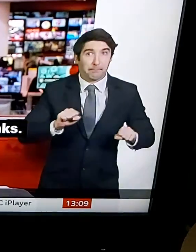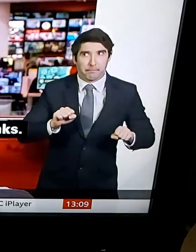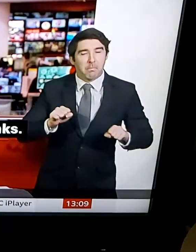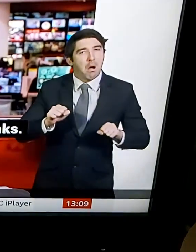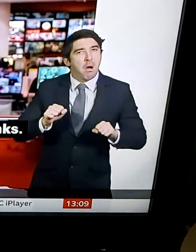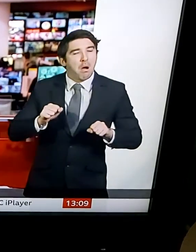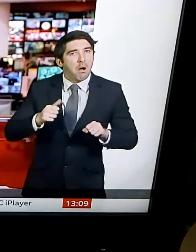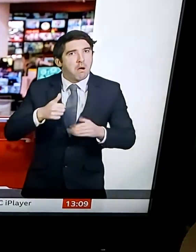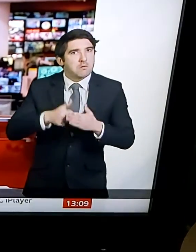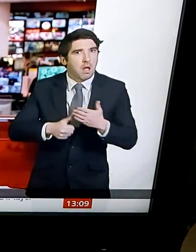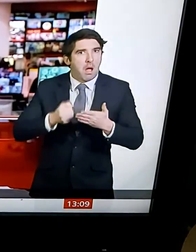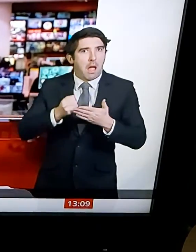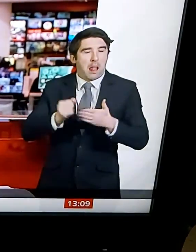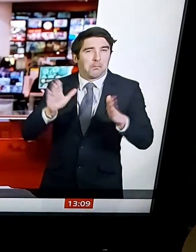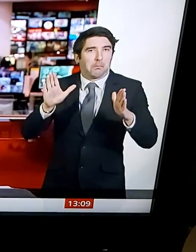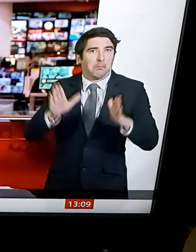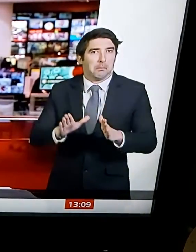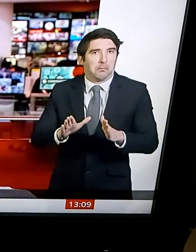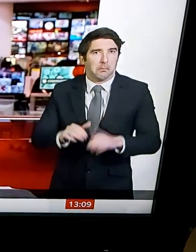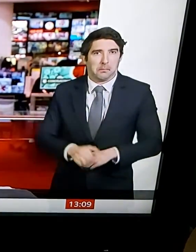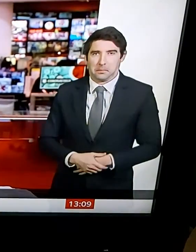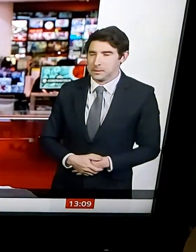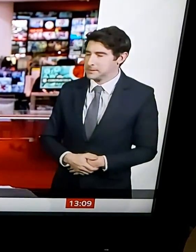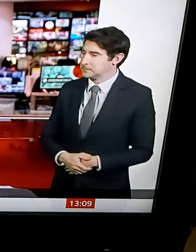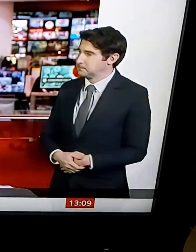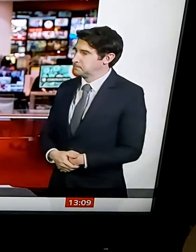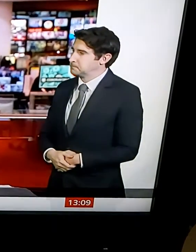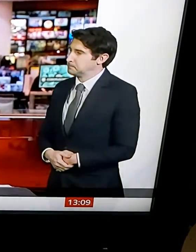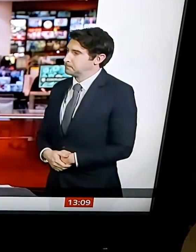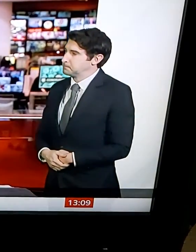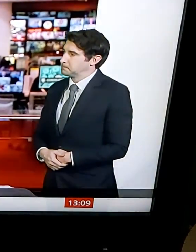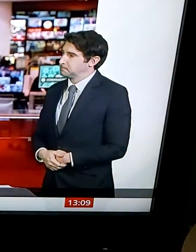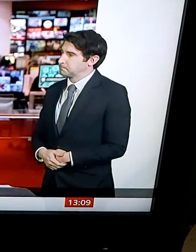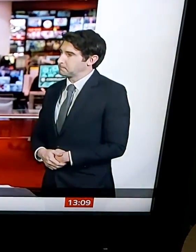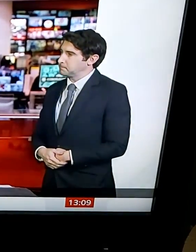Now, Prince Charles is out of self-isolation a week after it was announced that he